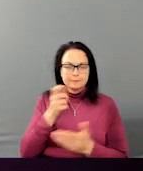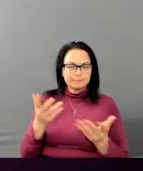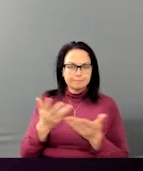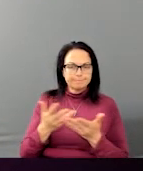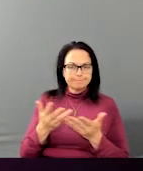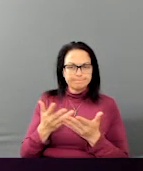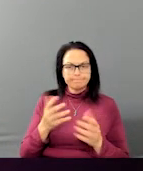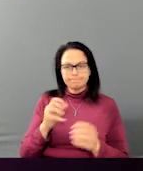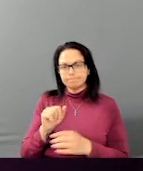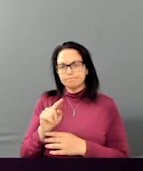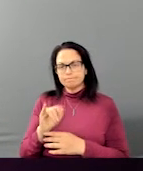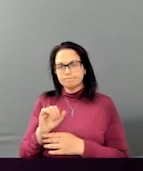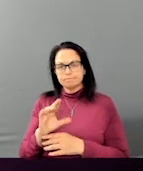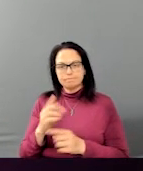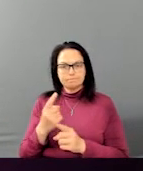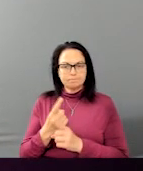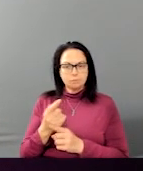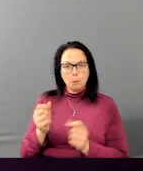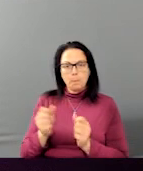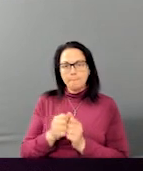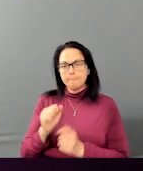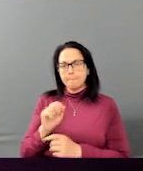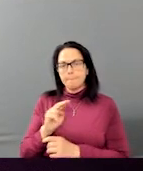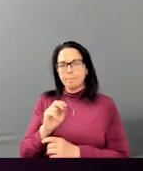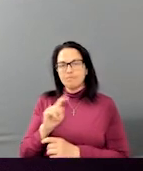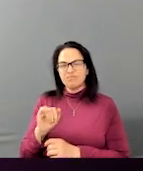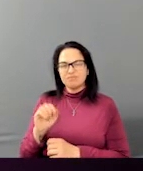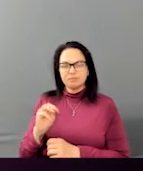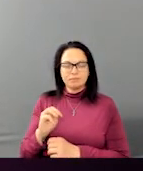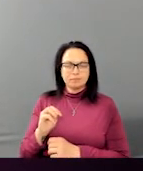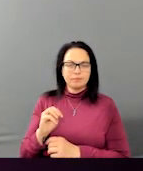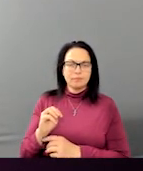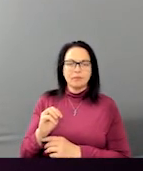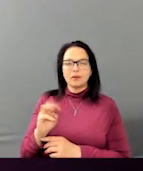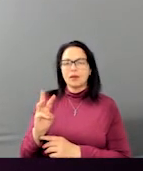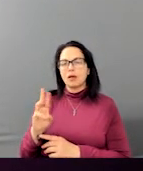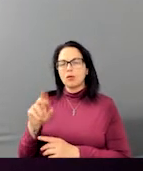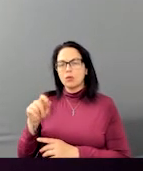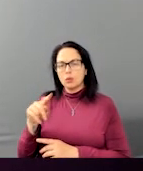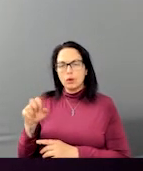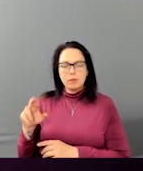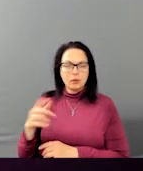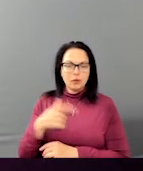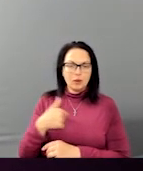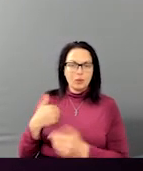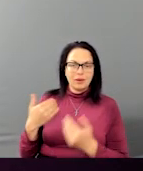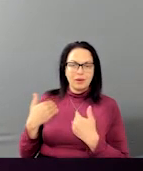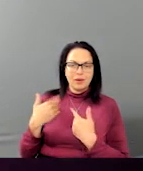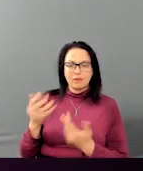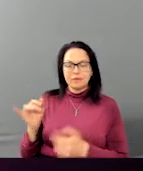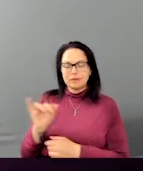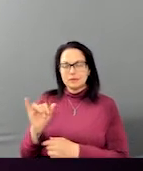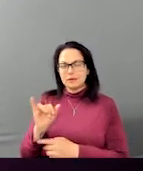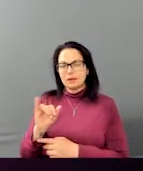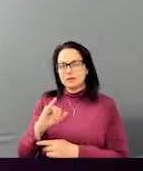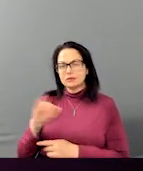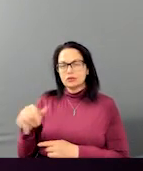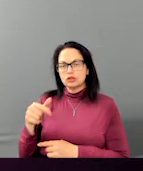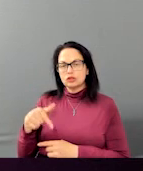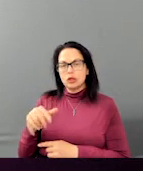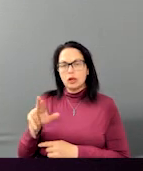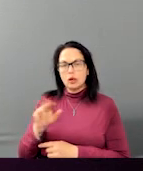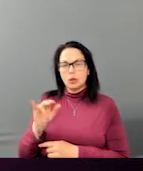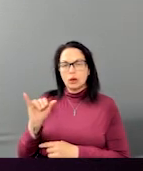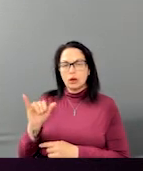right? So with Enzyme, the wrapper that we get is kind of like jQuery,